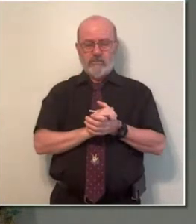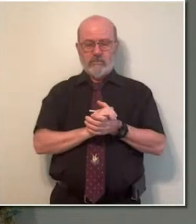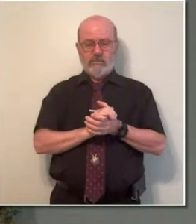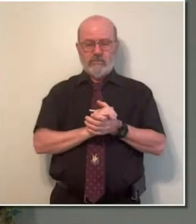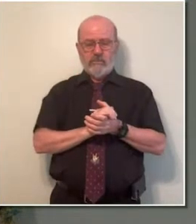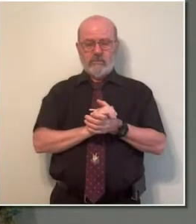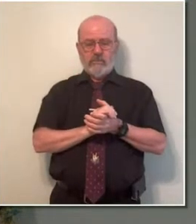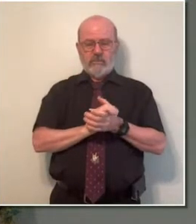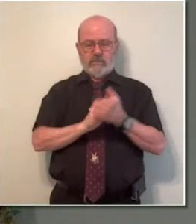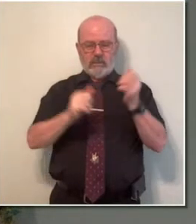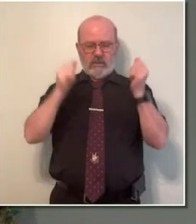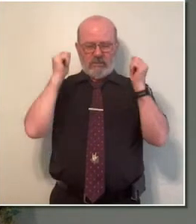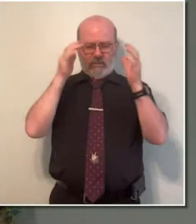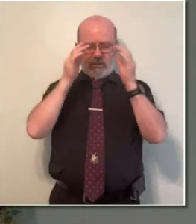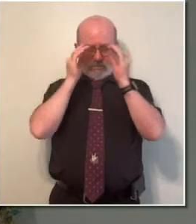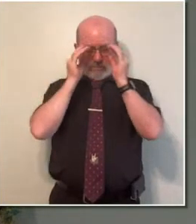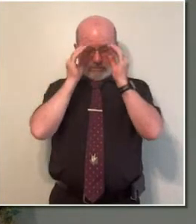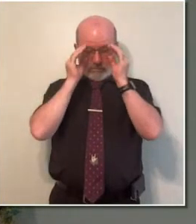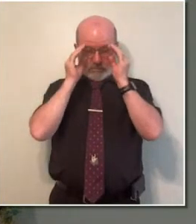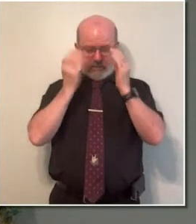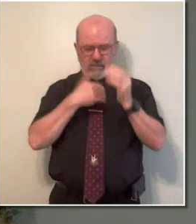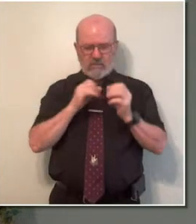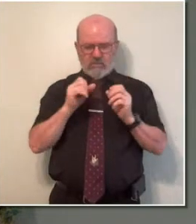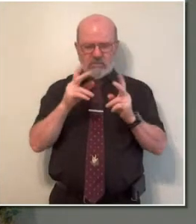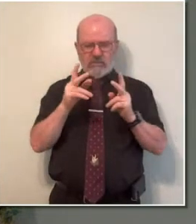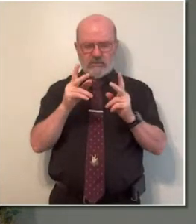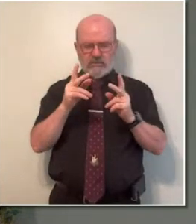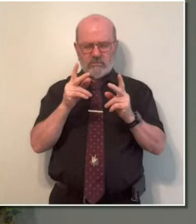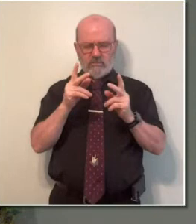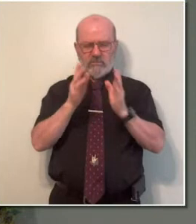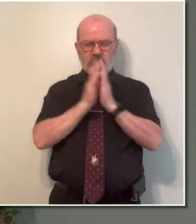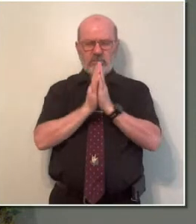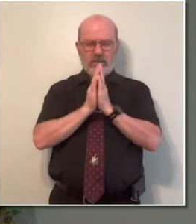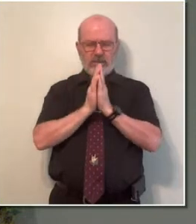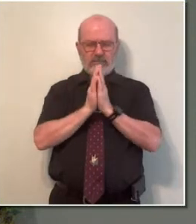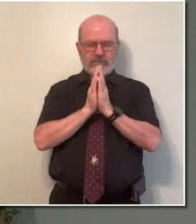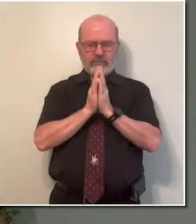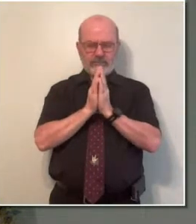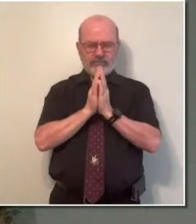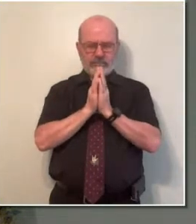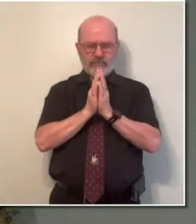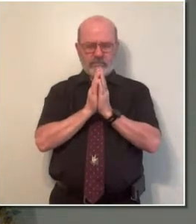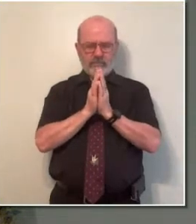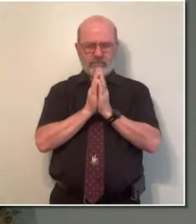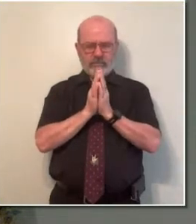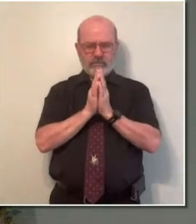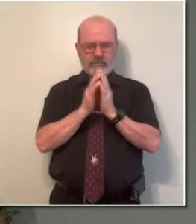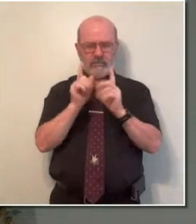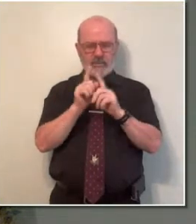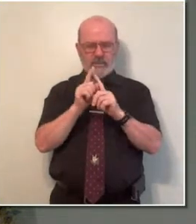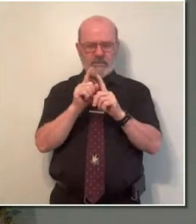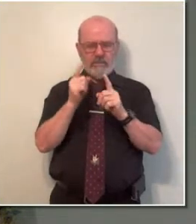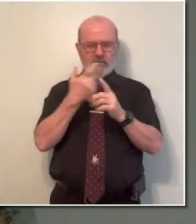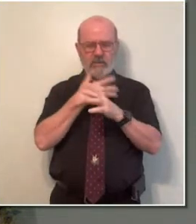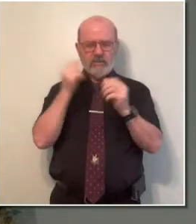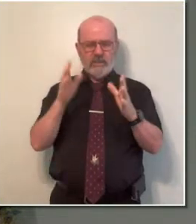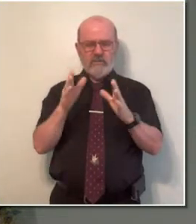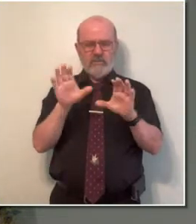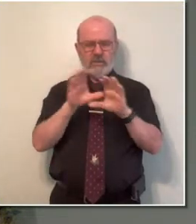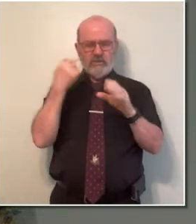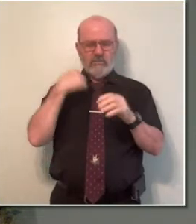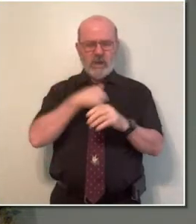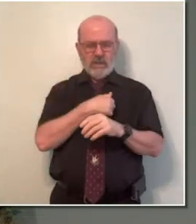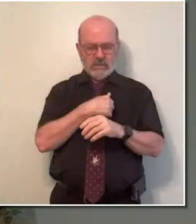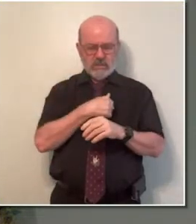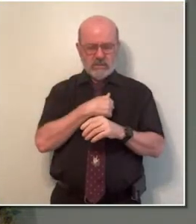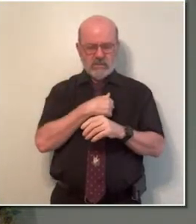Father in heaven, it's our privilege to intercede, even as our Savior does on our behalf. It's